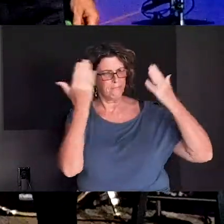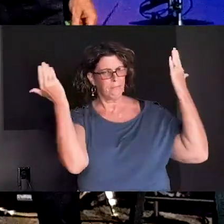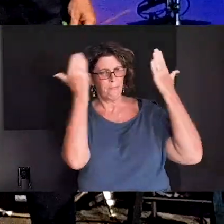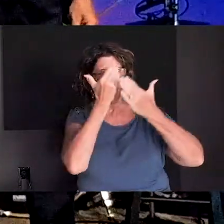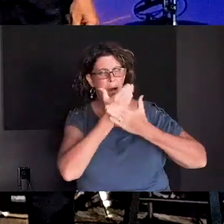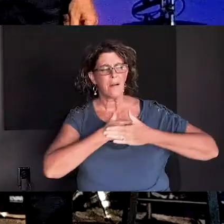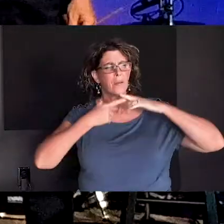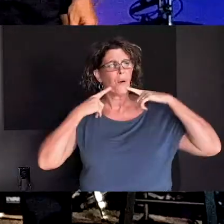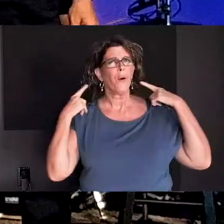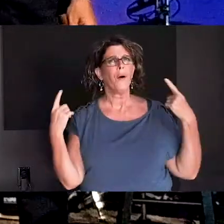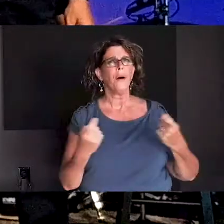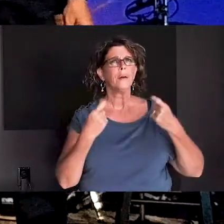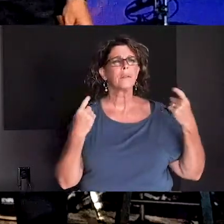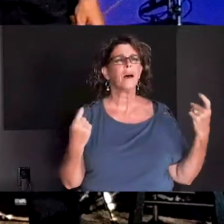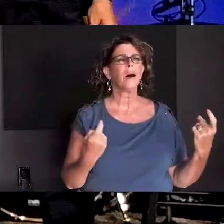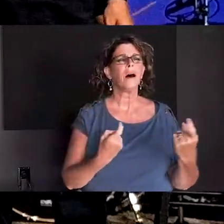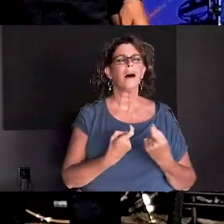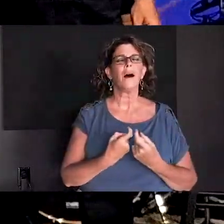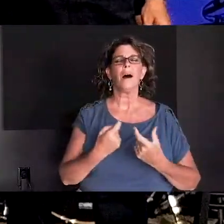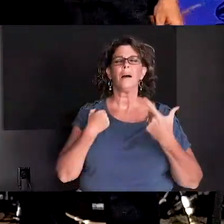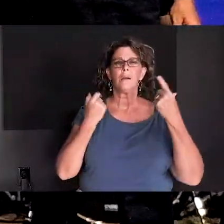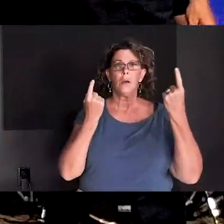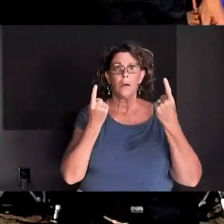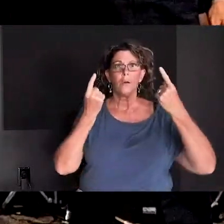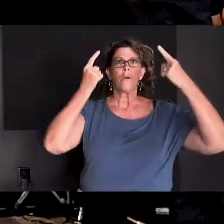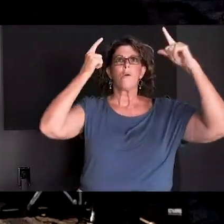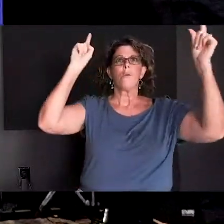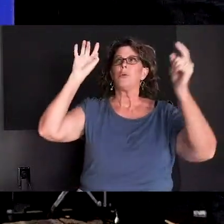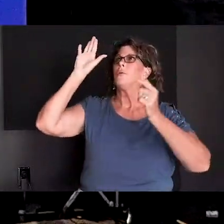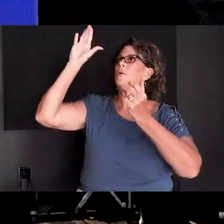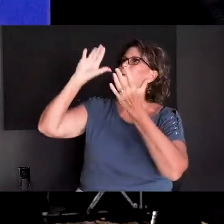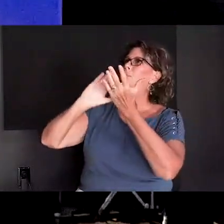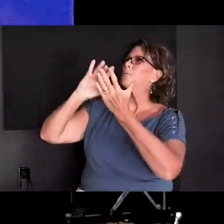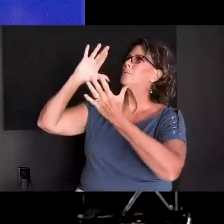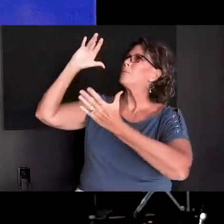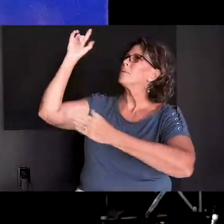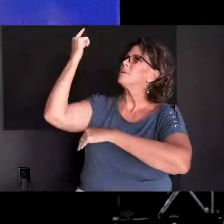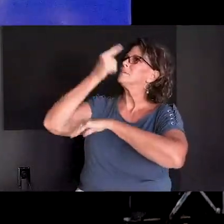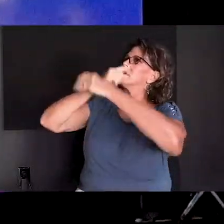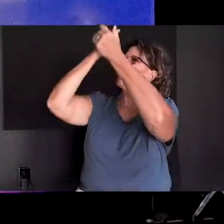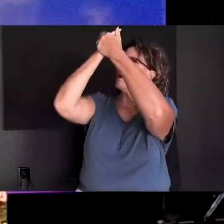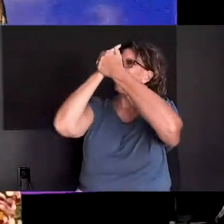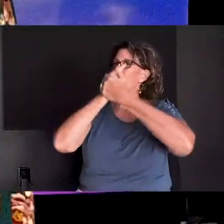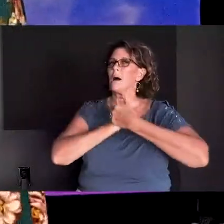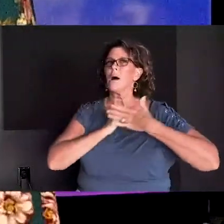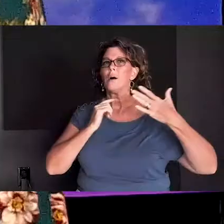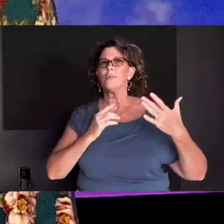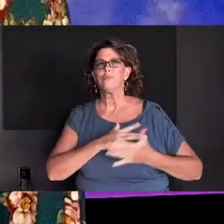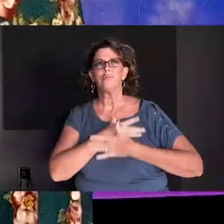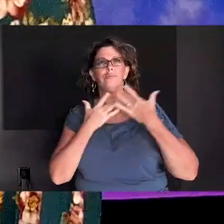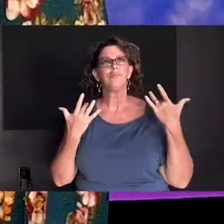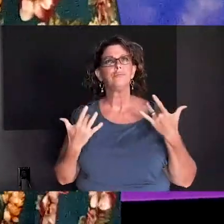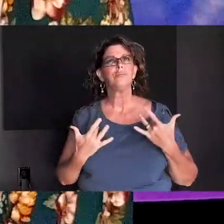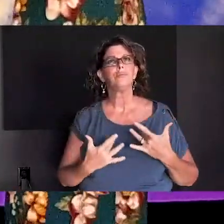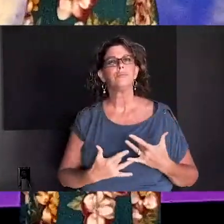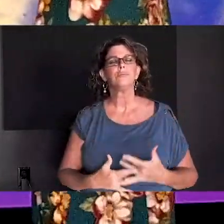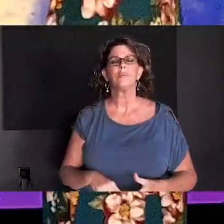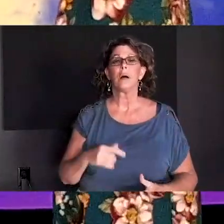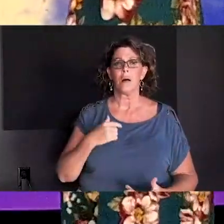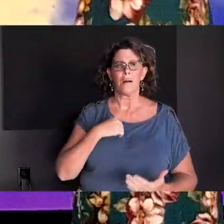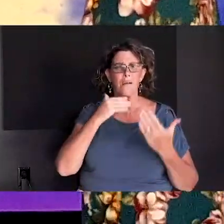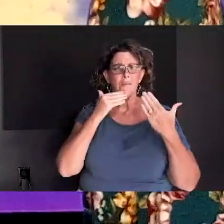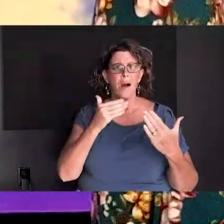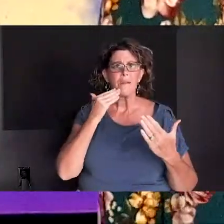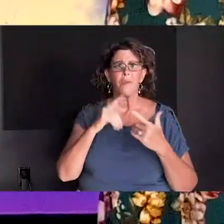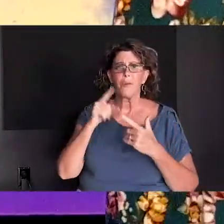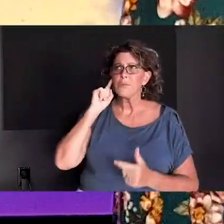out of the darkness, to your glorious day. We're grateful for the mercy